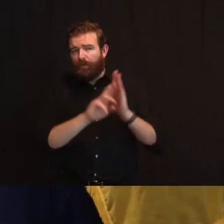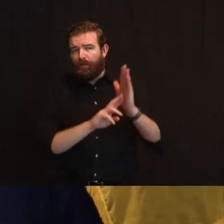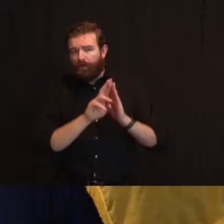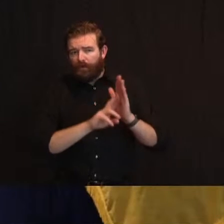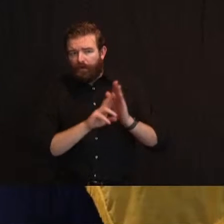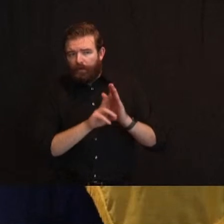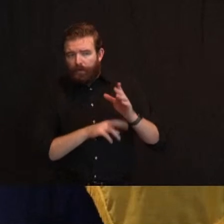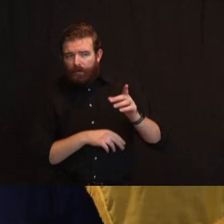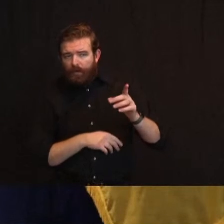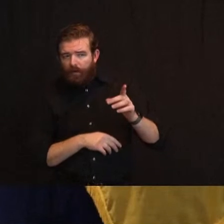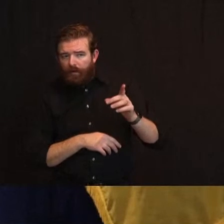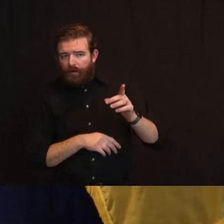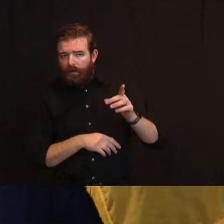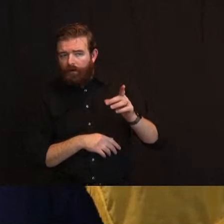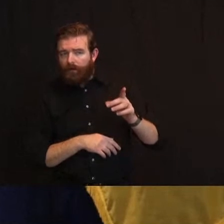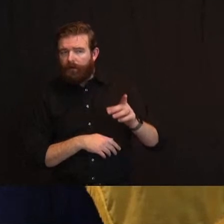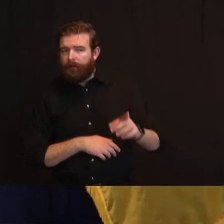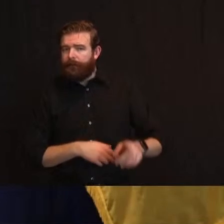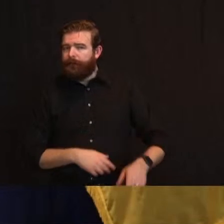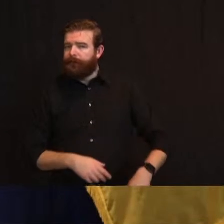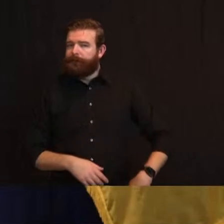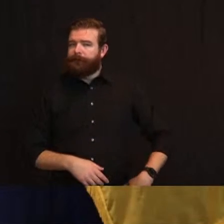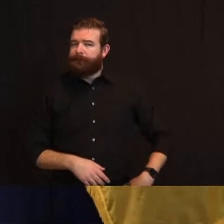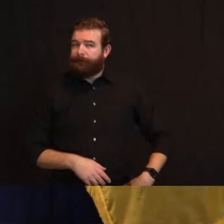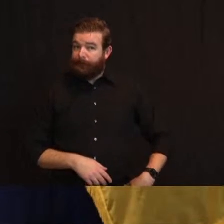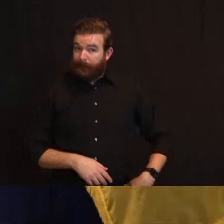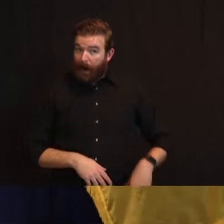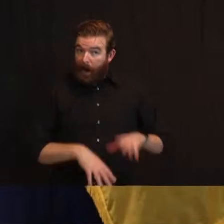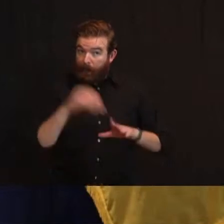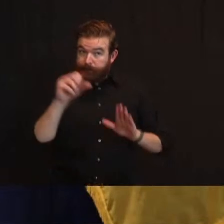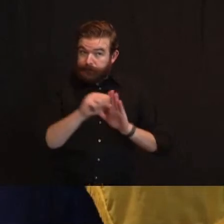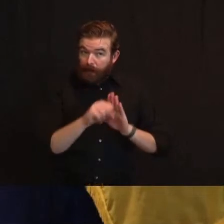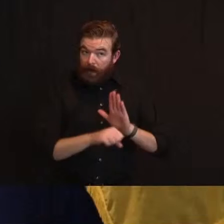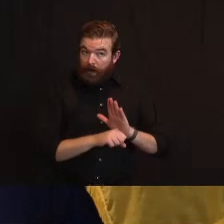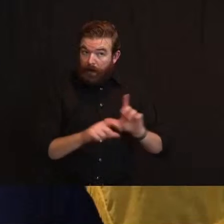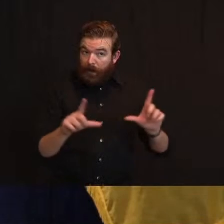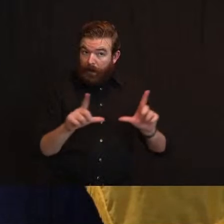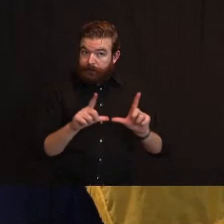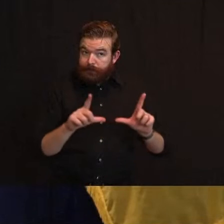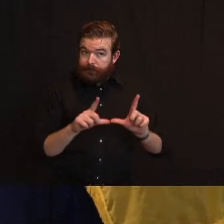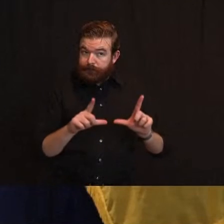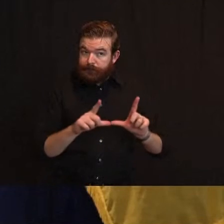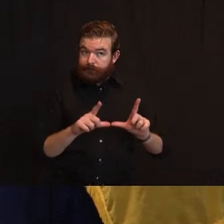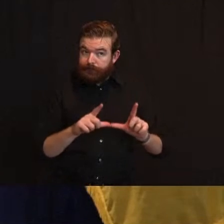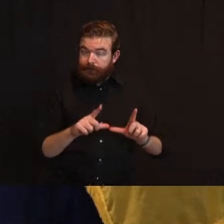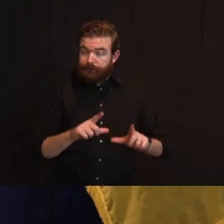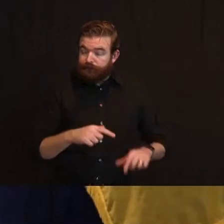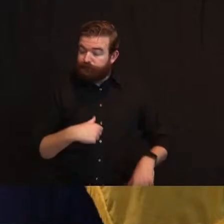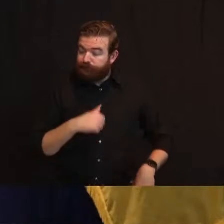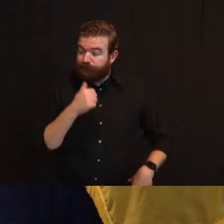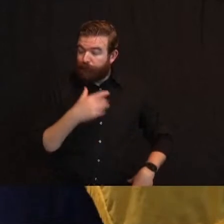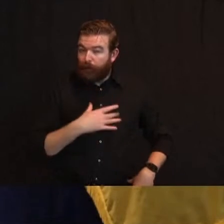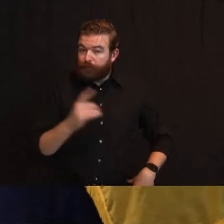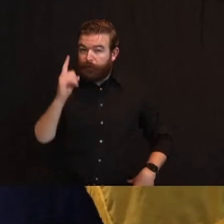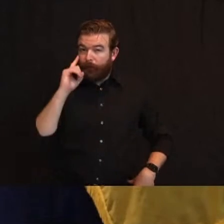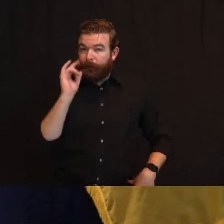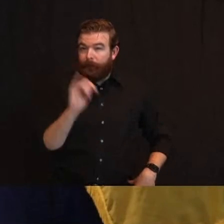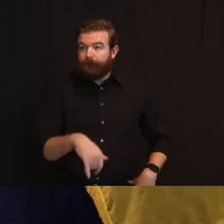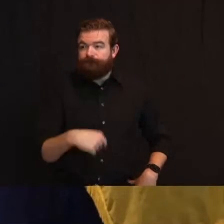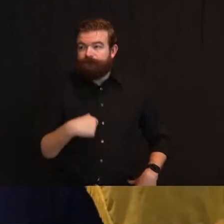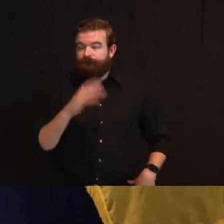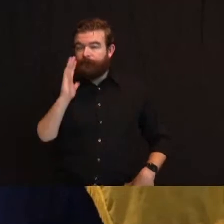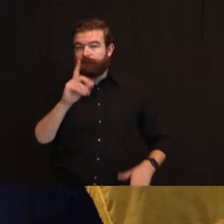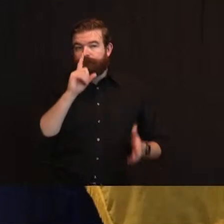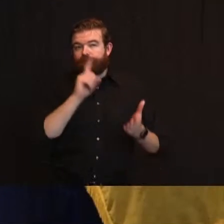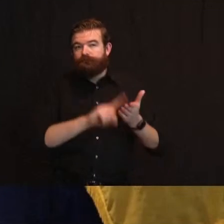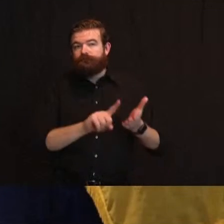I'm hoping their battery died and they went back on a bus during the day, but the answer is yes. I'm going backward. Judy, you should